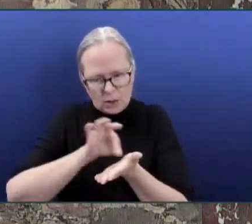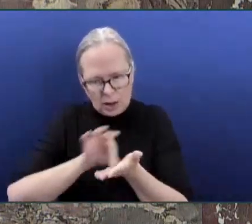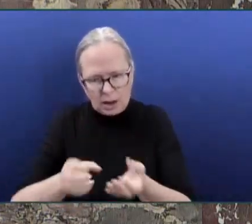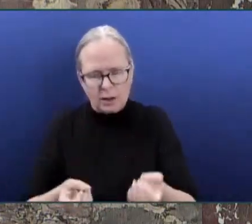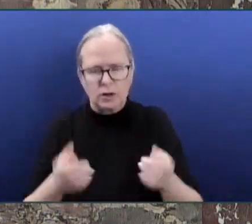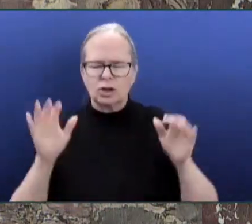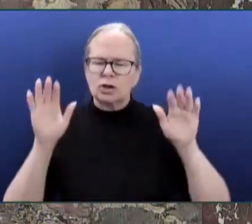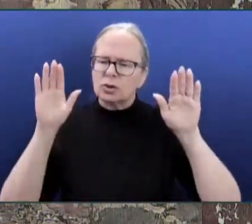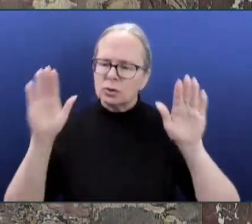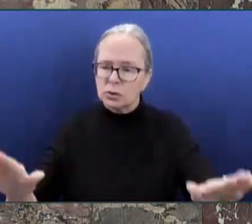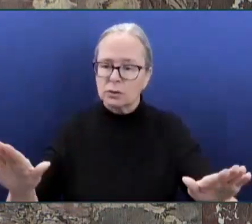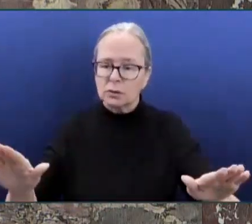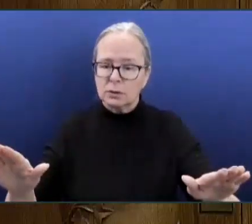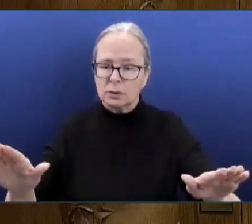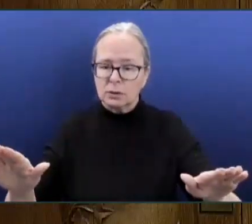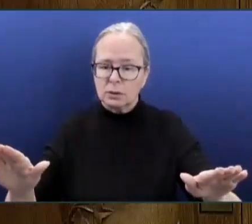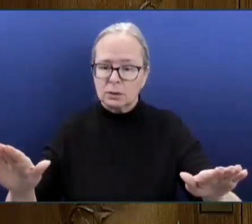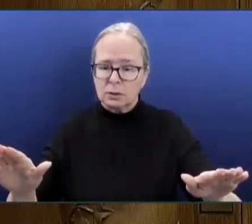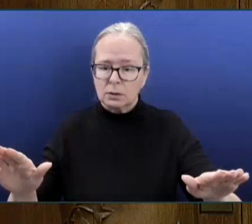policies.